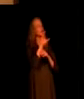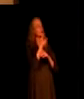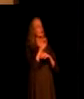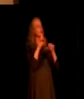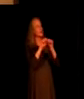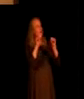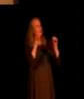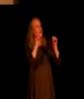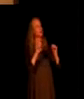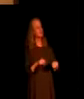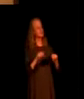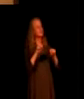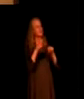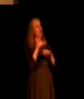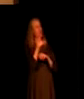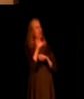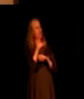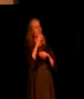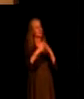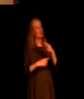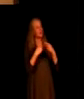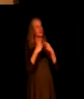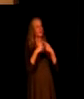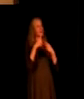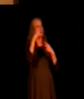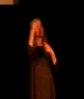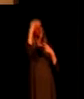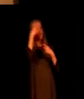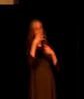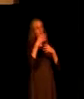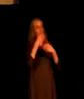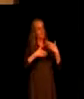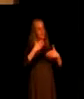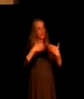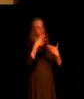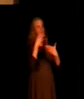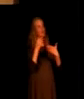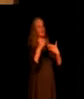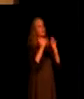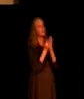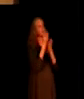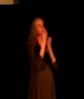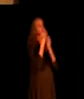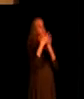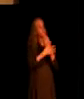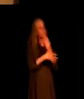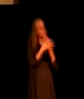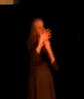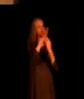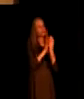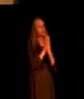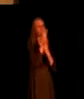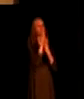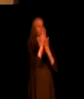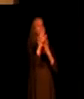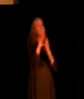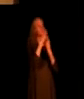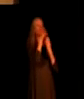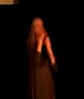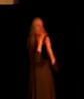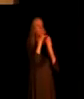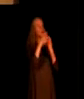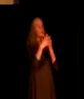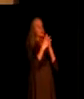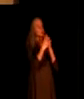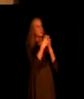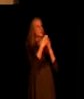ecosystem carbon cycle, namely photosynthesis and transpiration. The only one in the whole world. And I couldn't